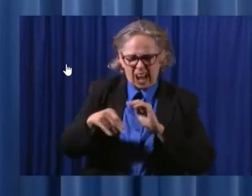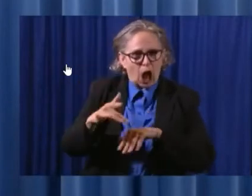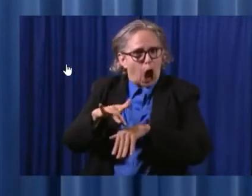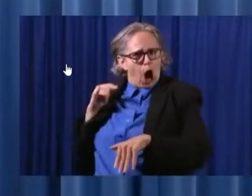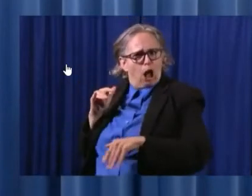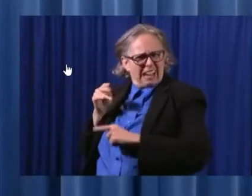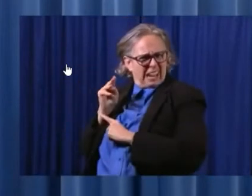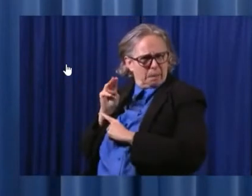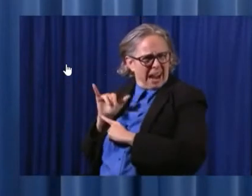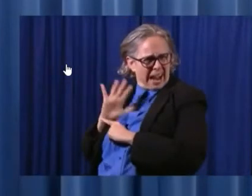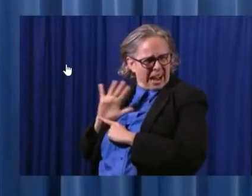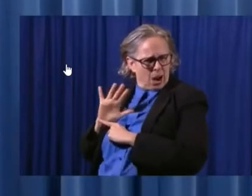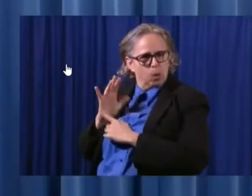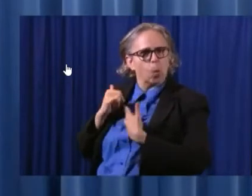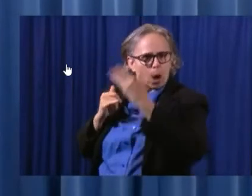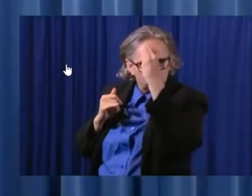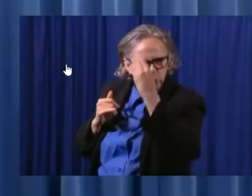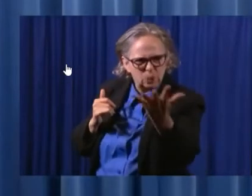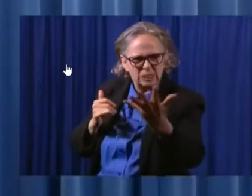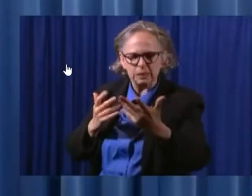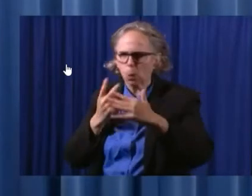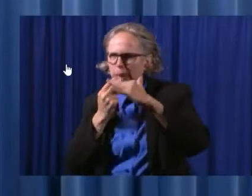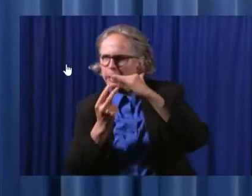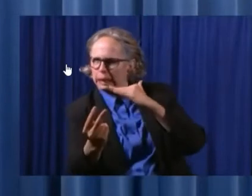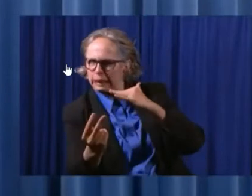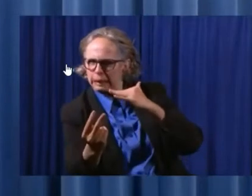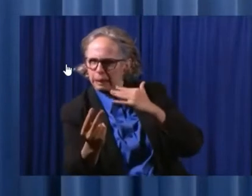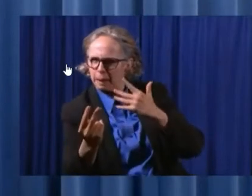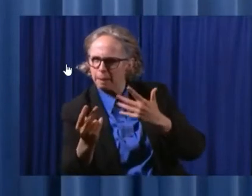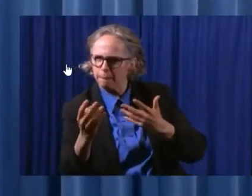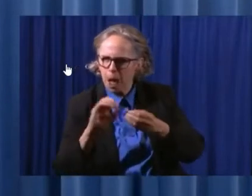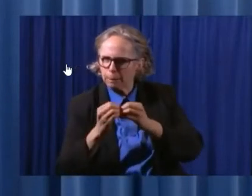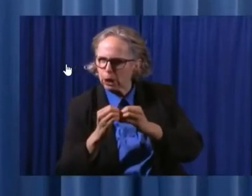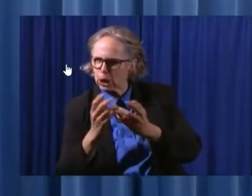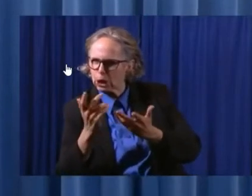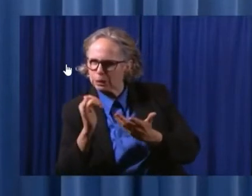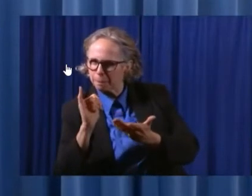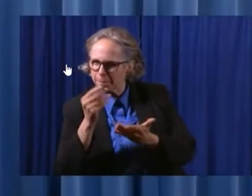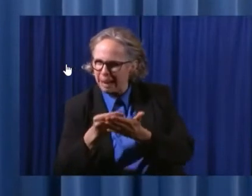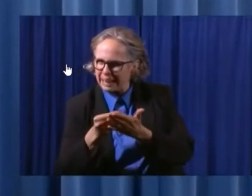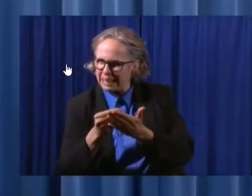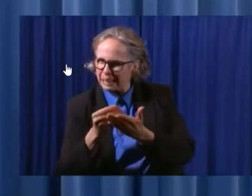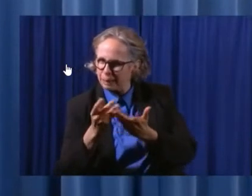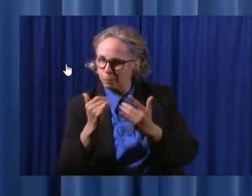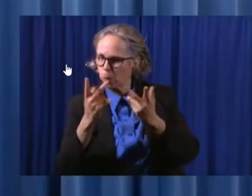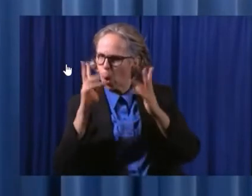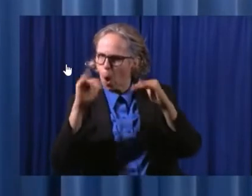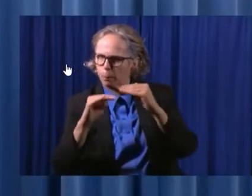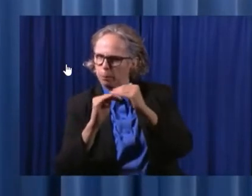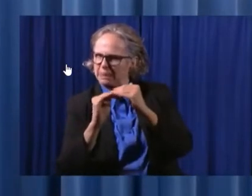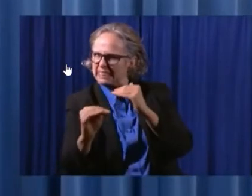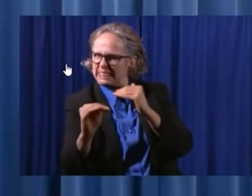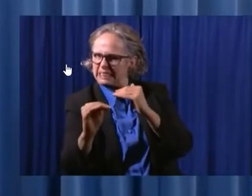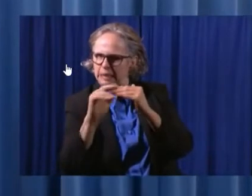funding from then on. And so, our goal is to keep that funding at that new